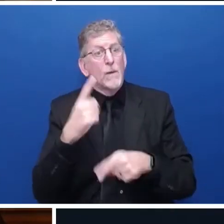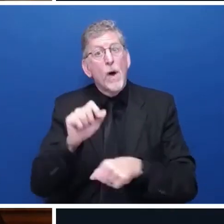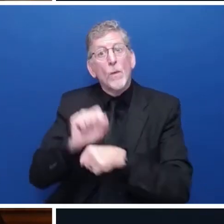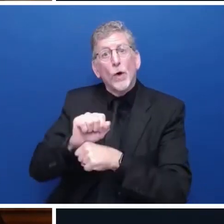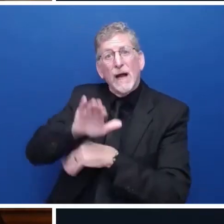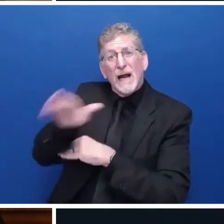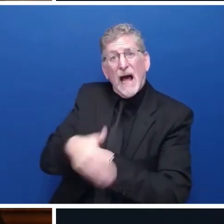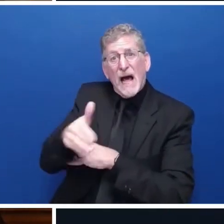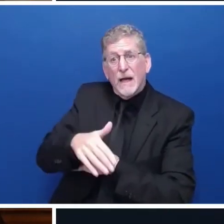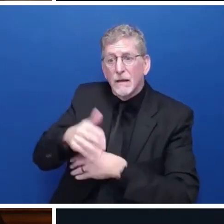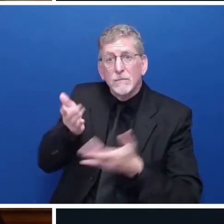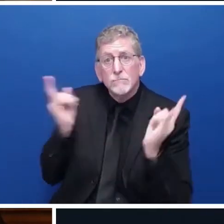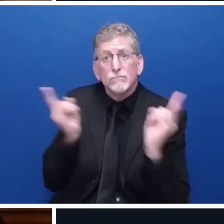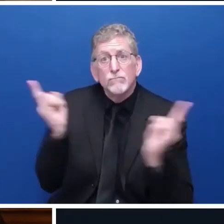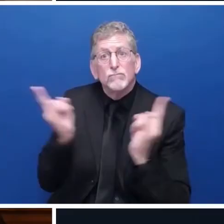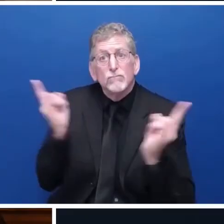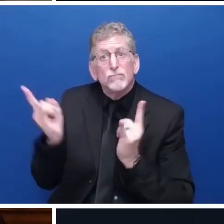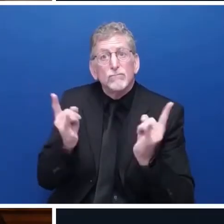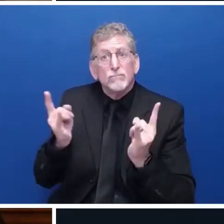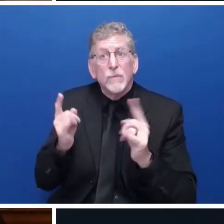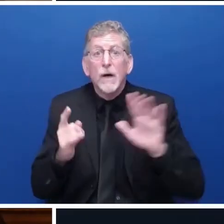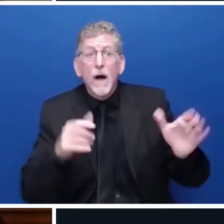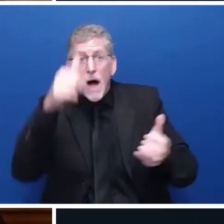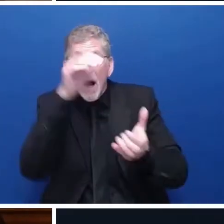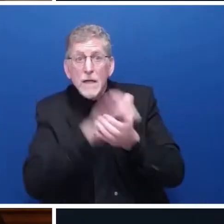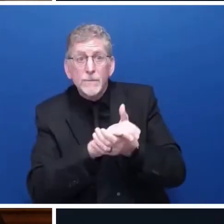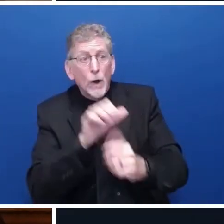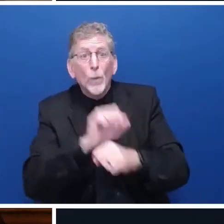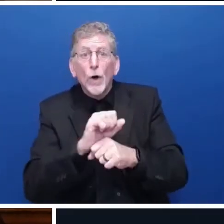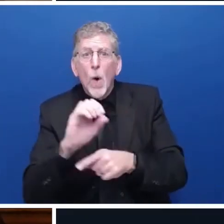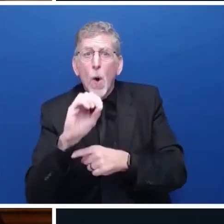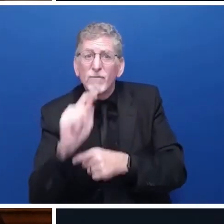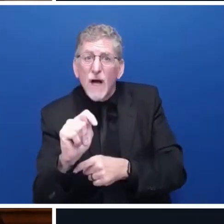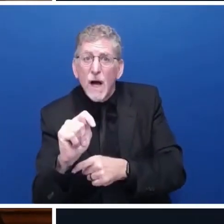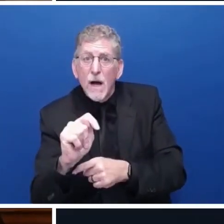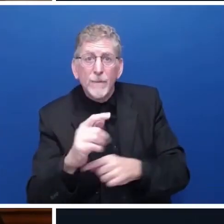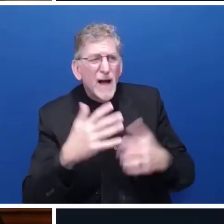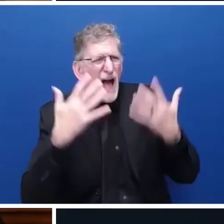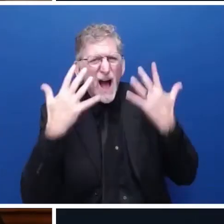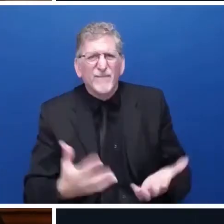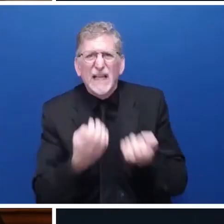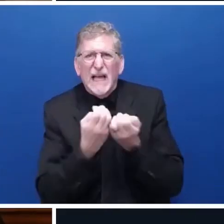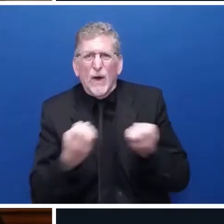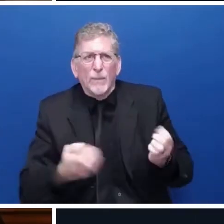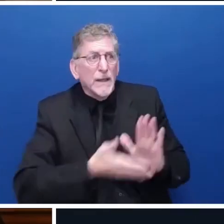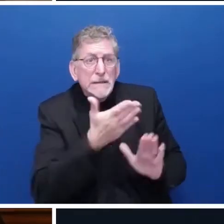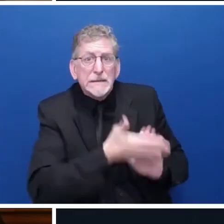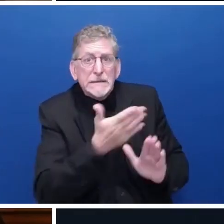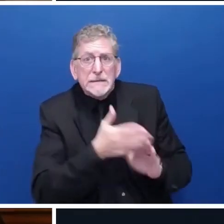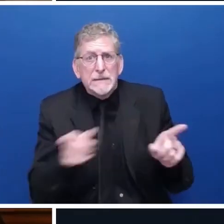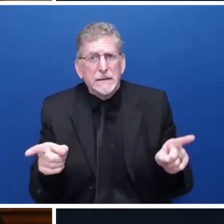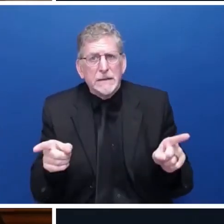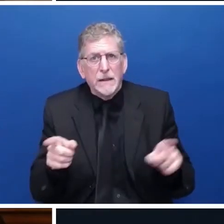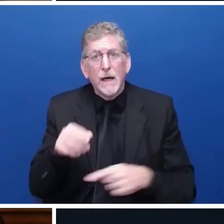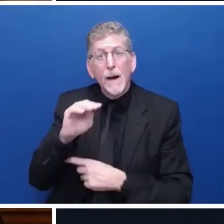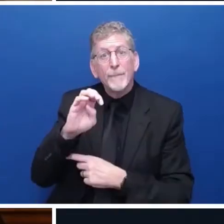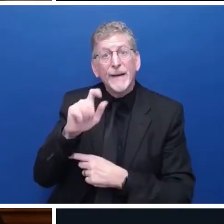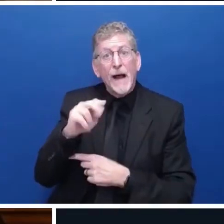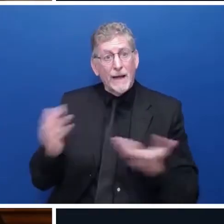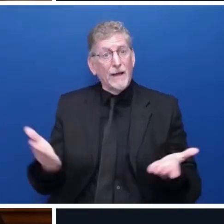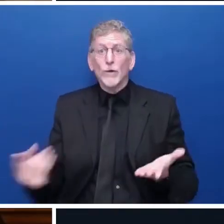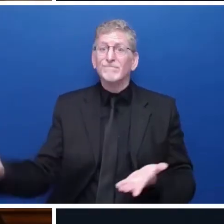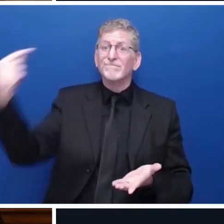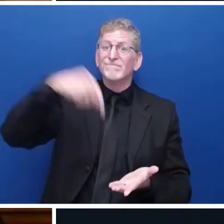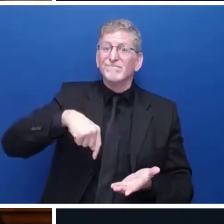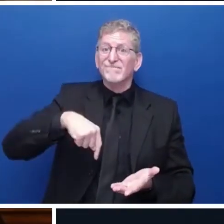overtime operating very heavy equipment. Megan is here this evening, and she's happy to